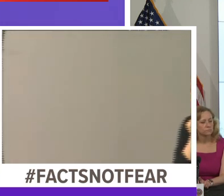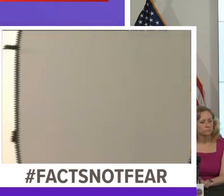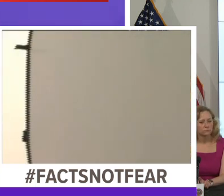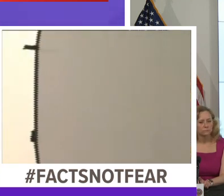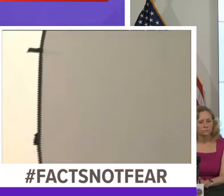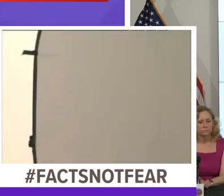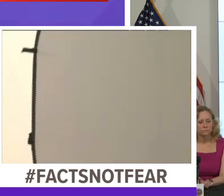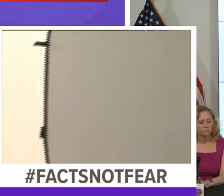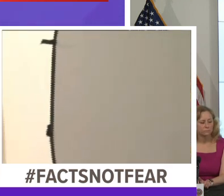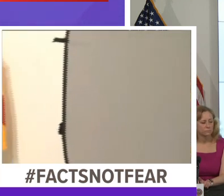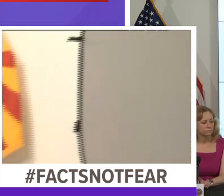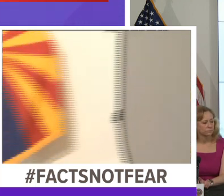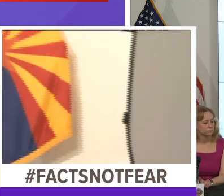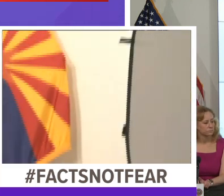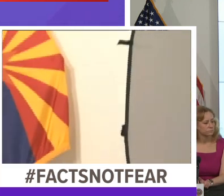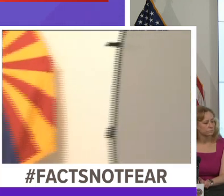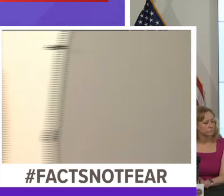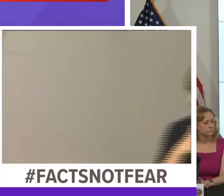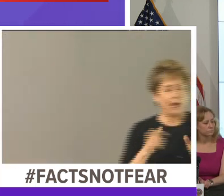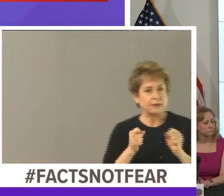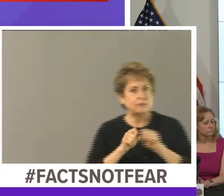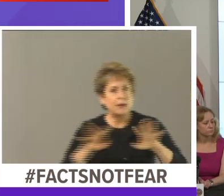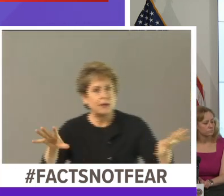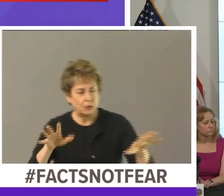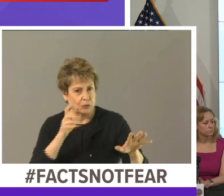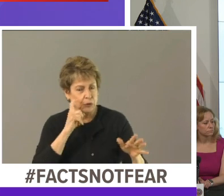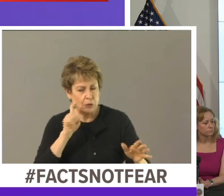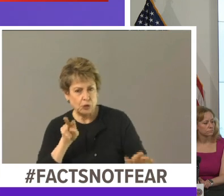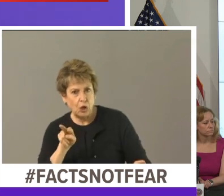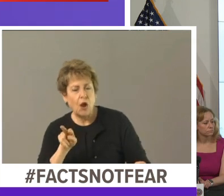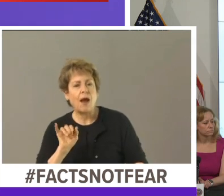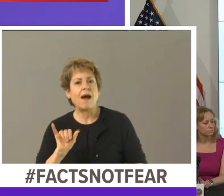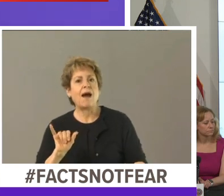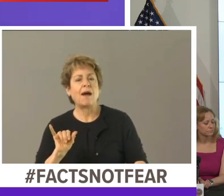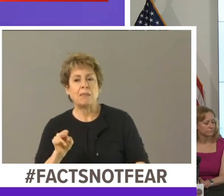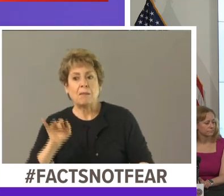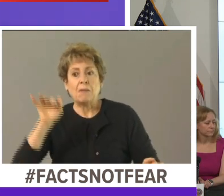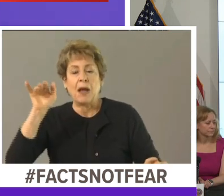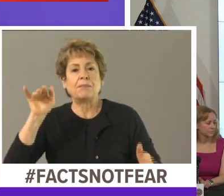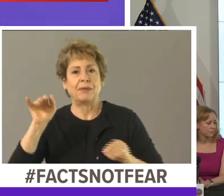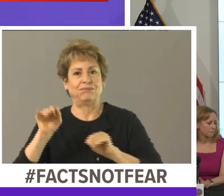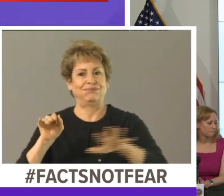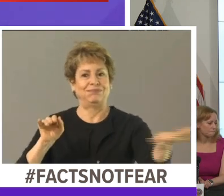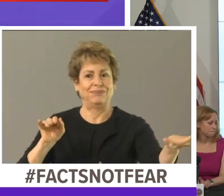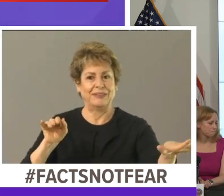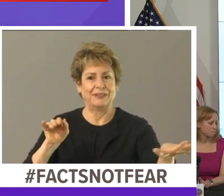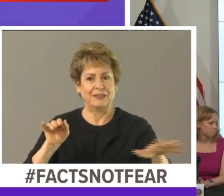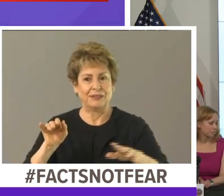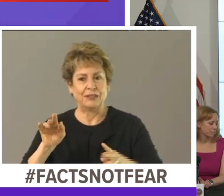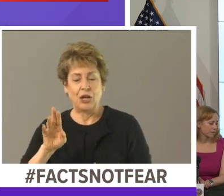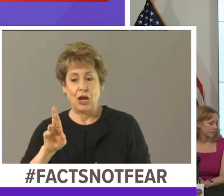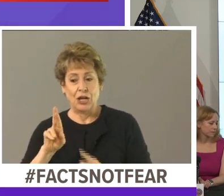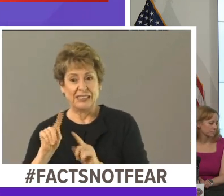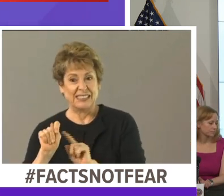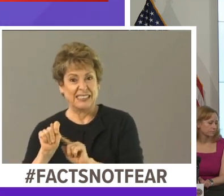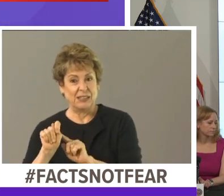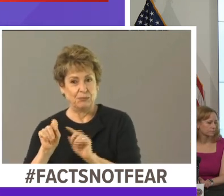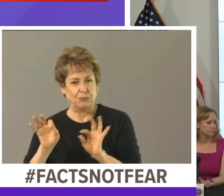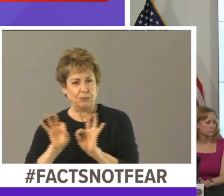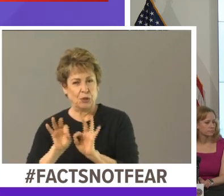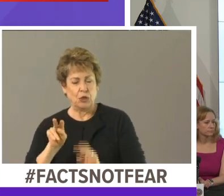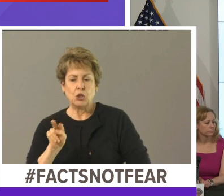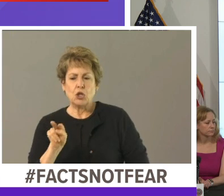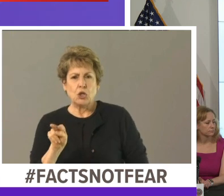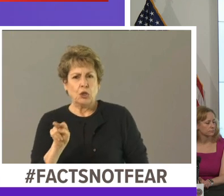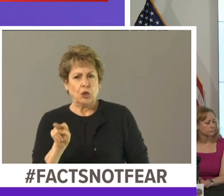the virus. So if you'll watch the mobility and the R-naught, you can help impact what's happening in the state of